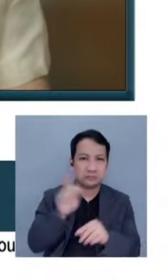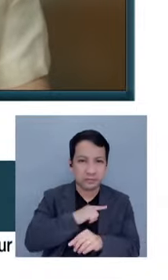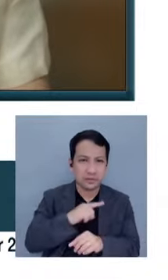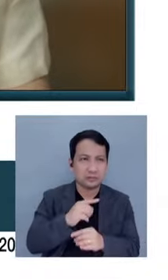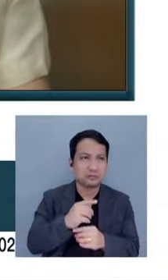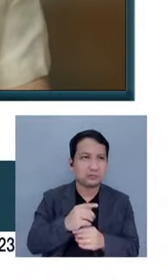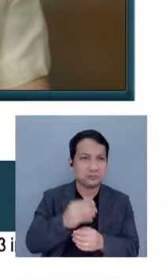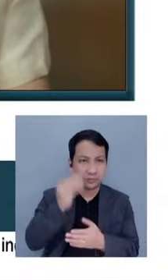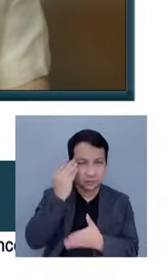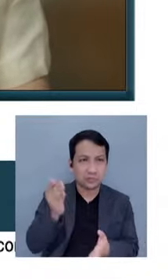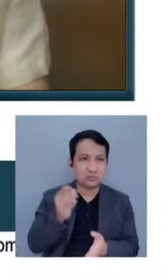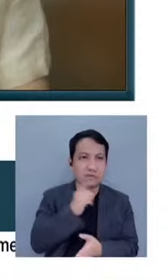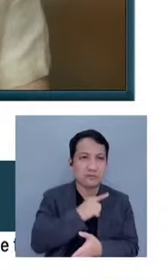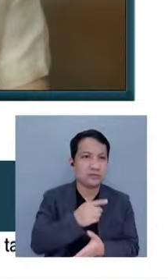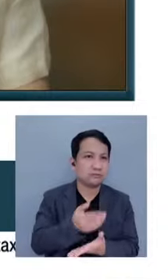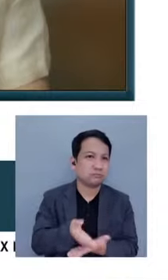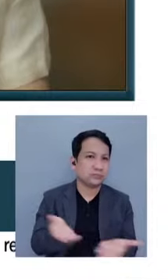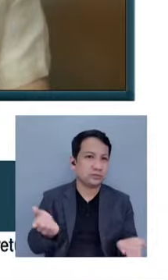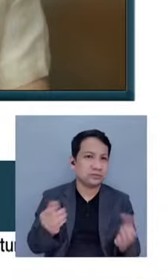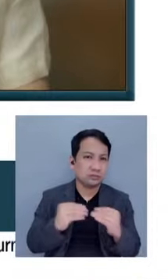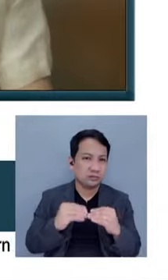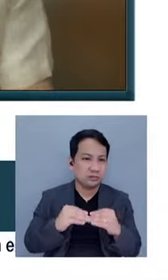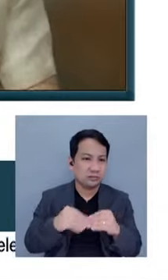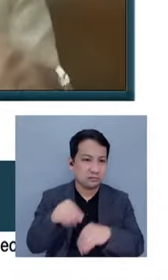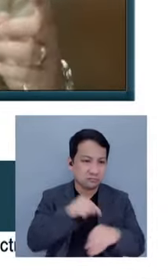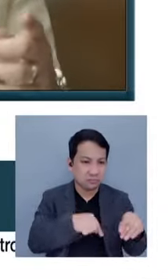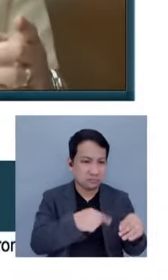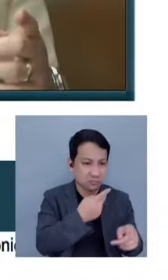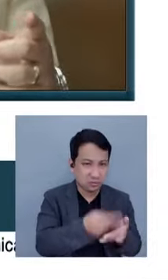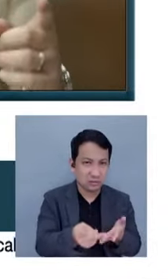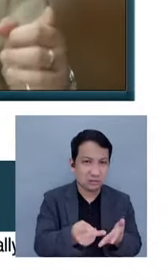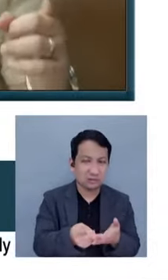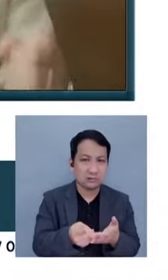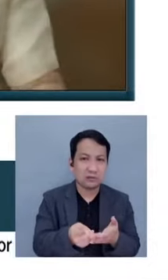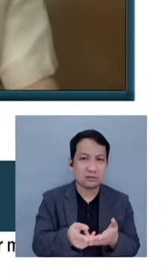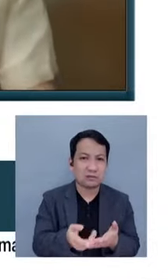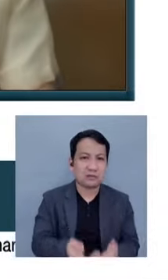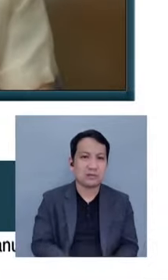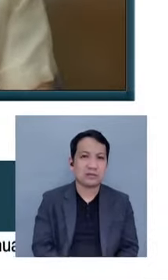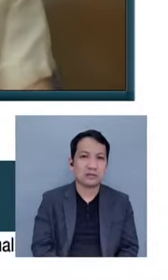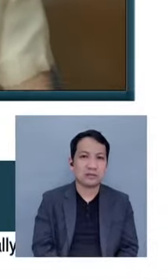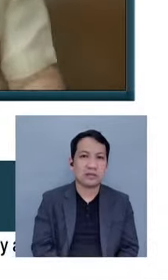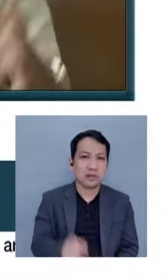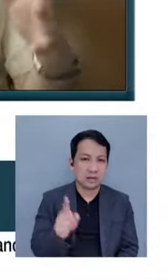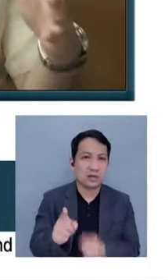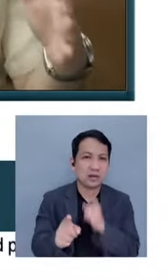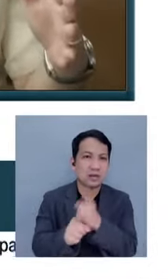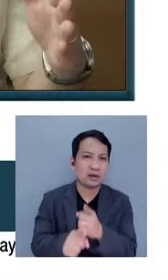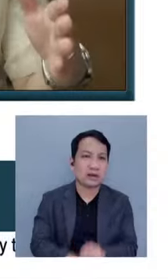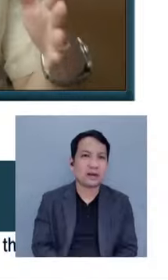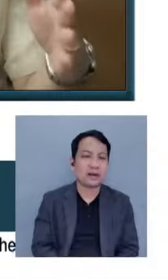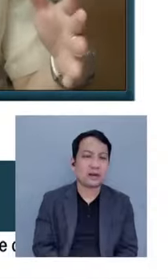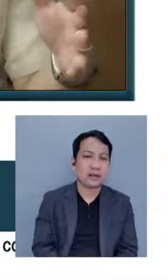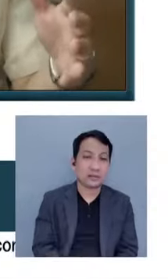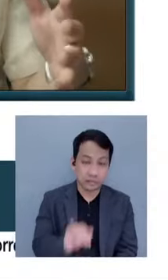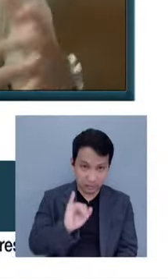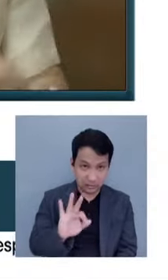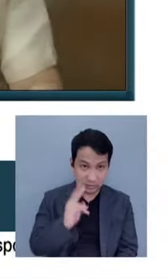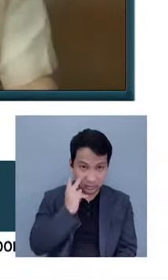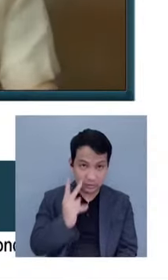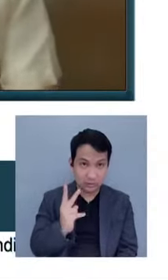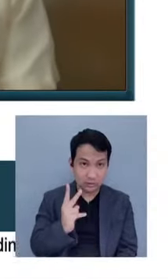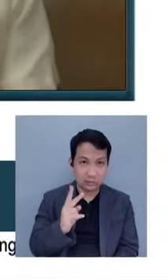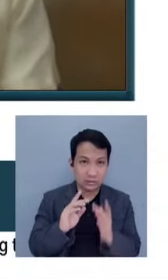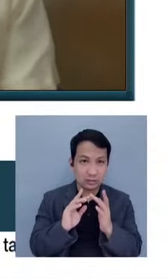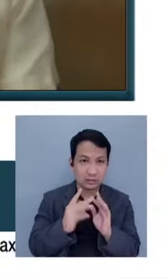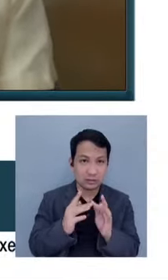and misinformation, and then you're going to fall for that even further? Go ahead, Mr. Secretary. That's correct, Carmina. If you look at the cyber criminals, they're